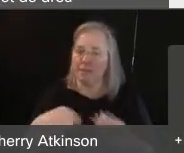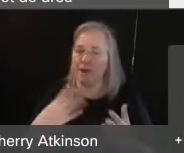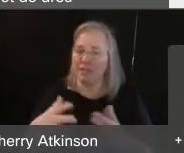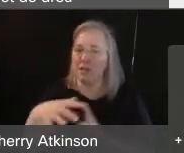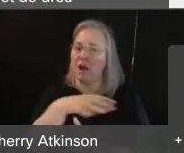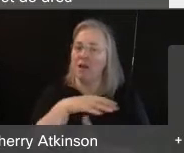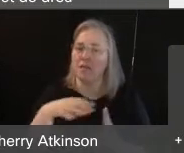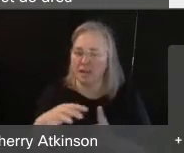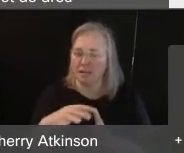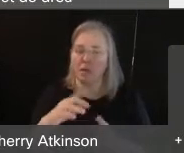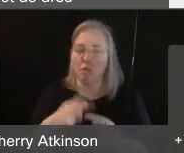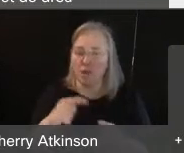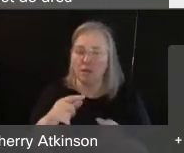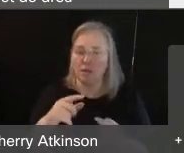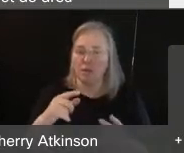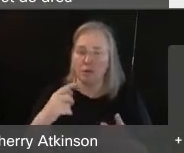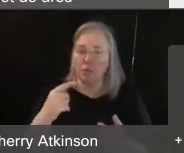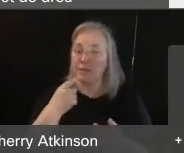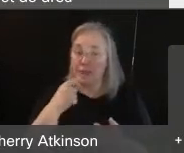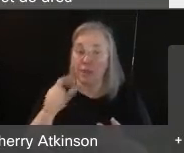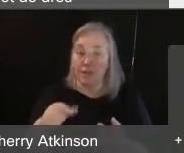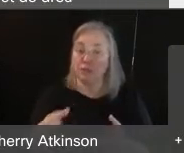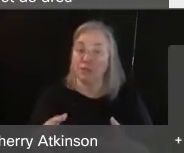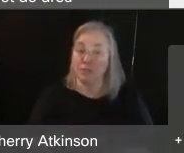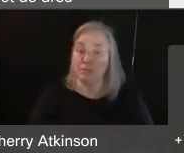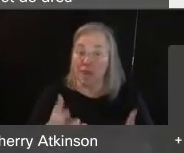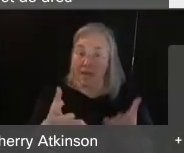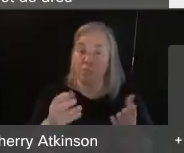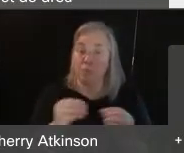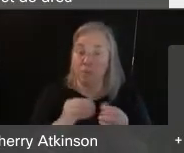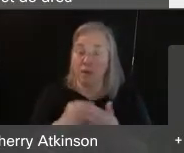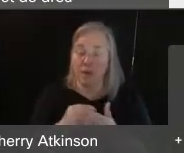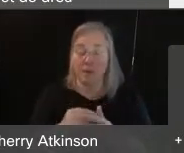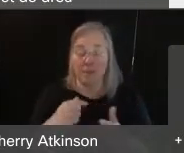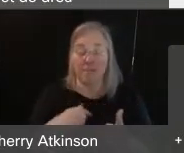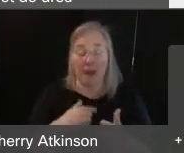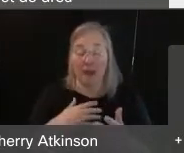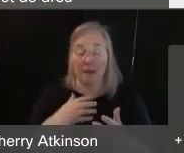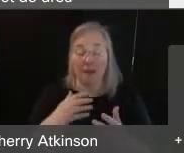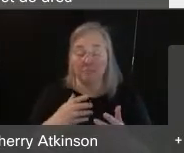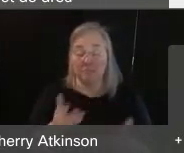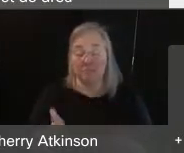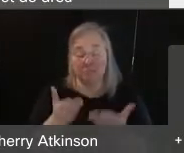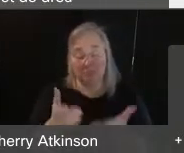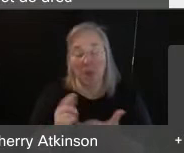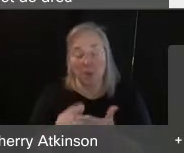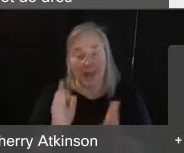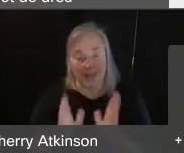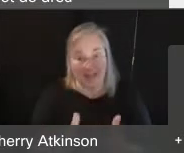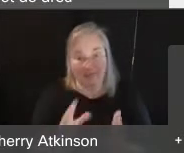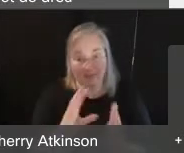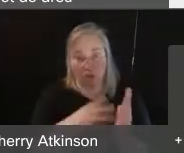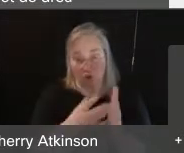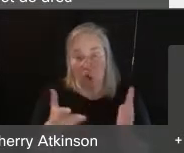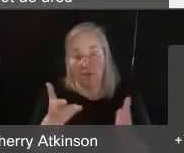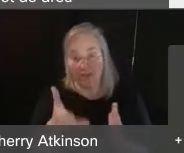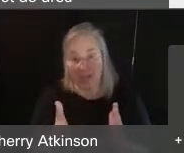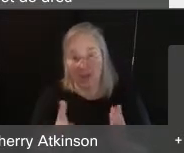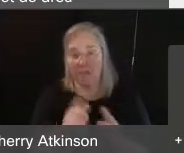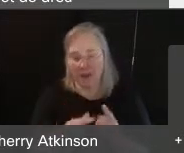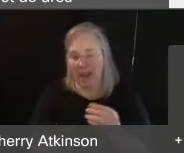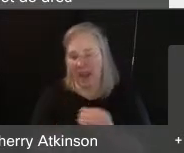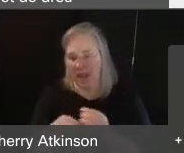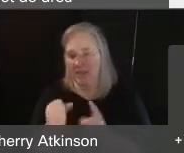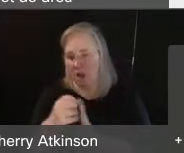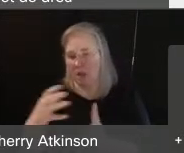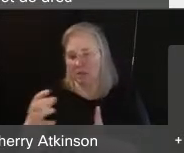say we need to spend more money. So my recommendation is we leave it in, but we add some language to bring context because it does look a little kind of hanging out there. So thank you for